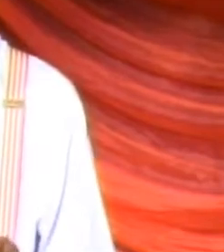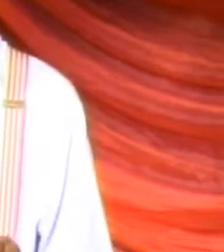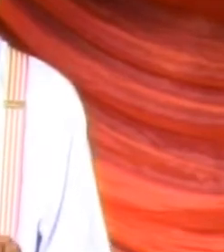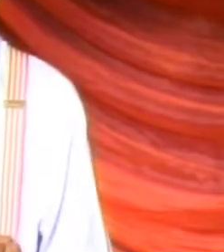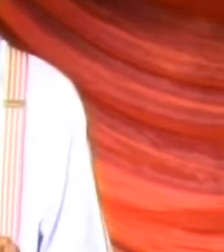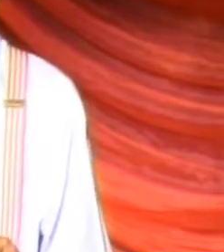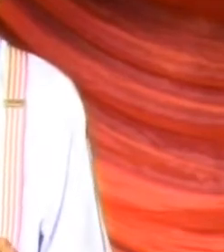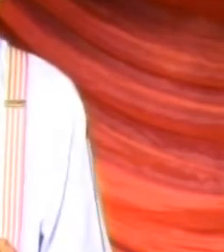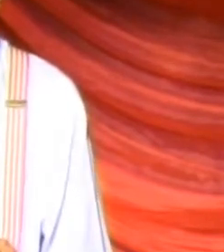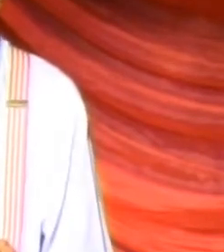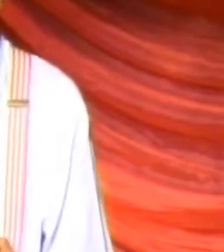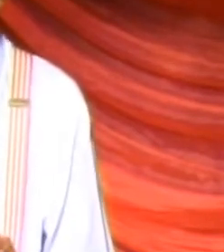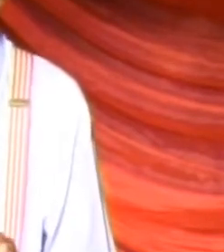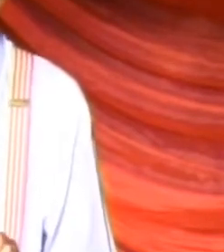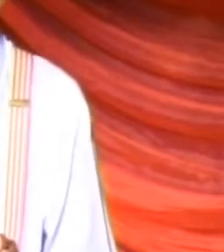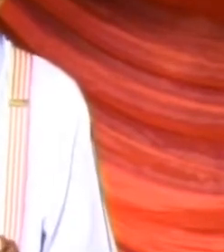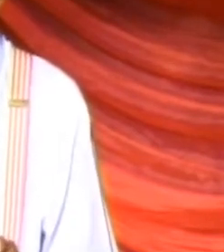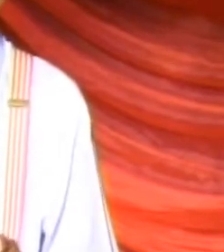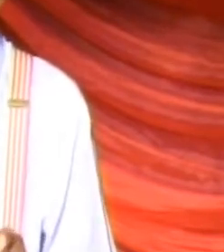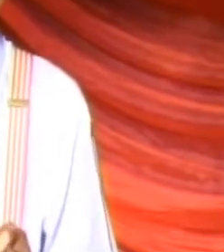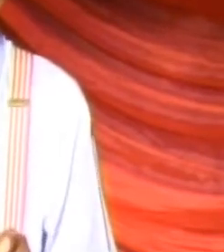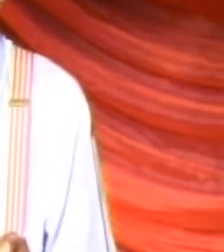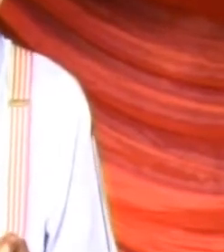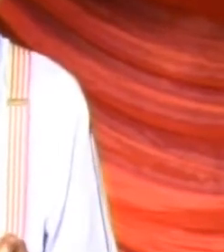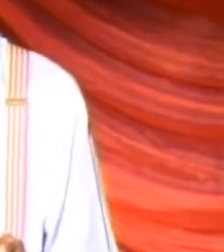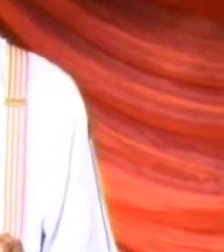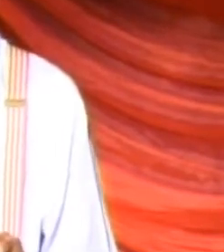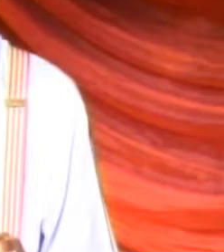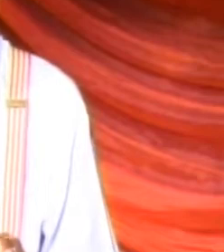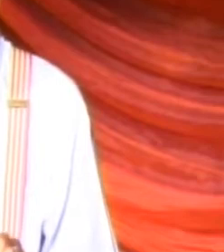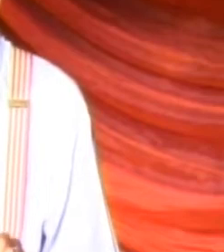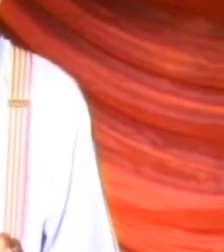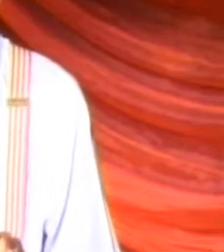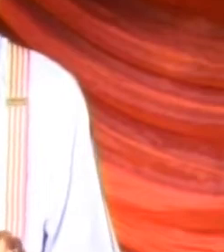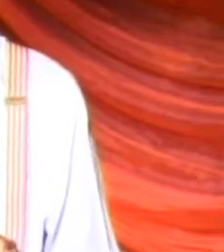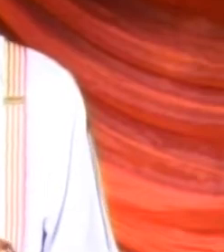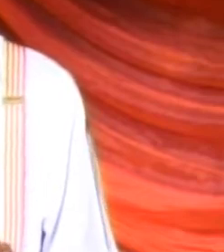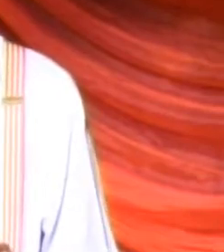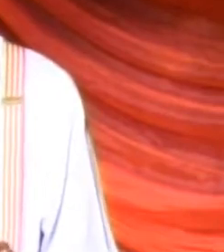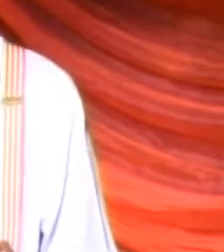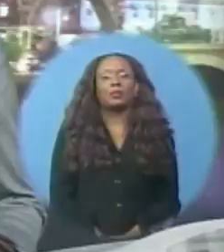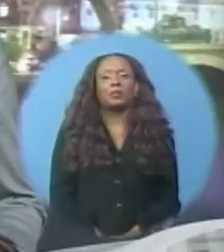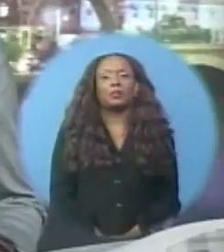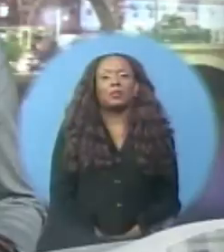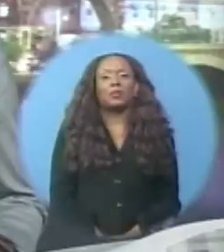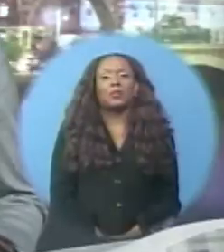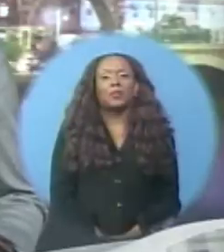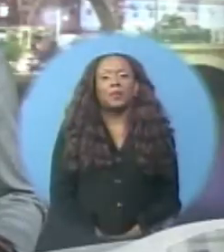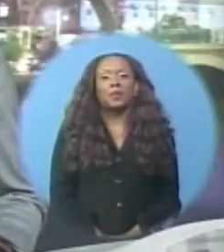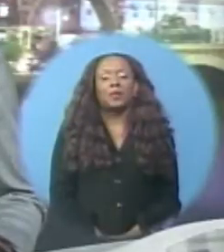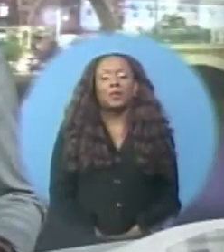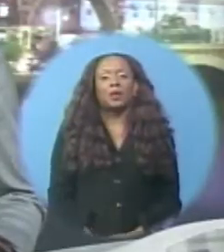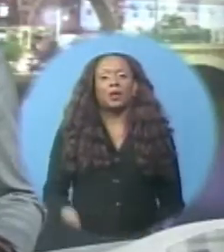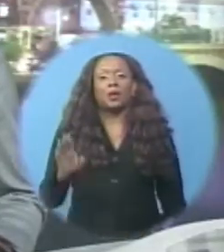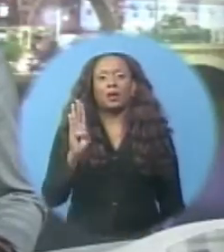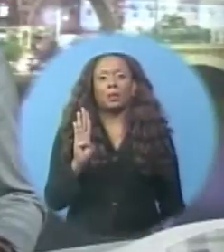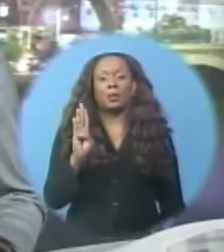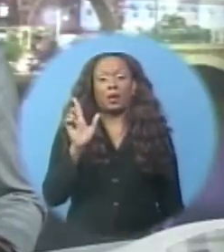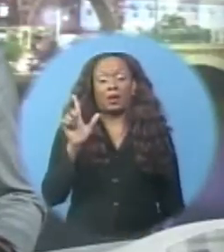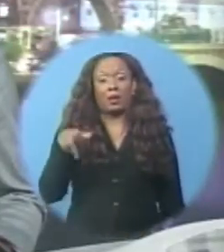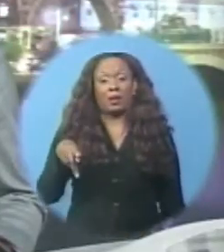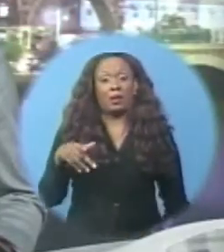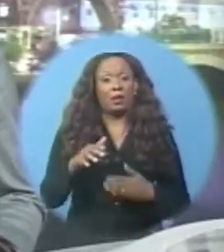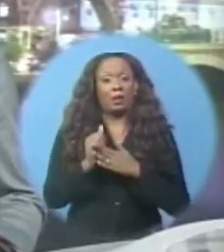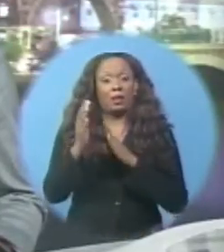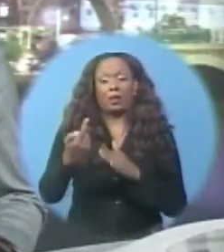it, education, housing, and health are fundamental rights. And opposition leader Mia Motley